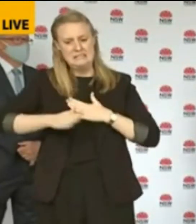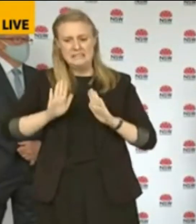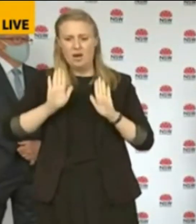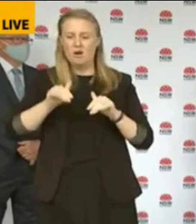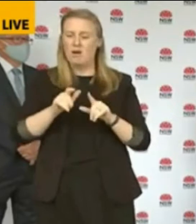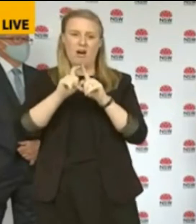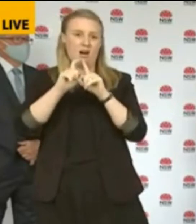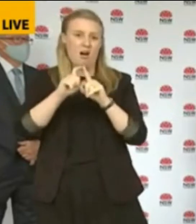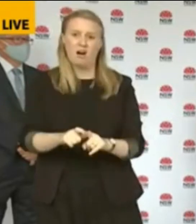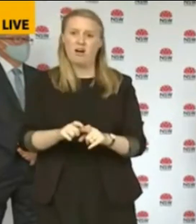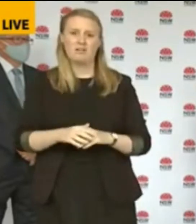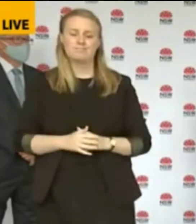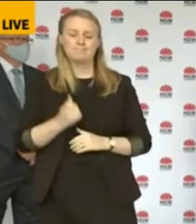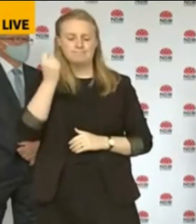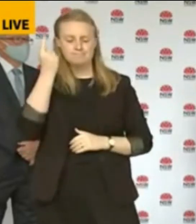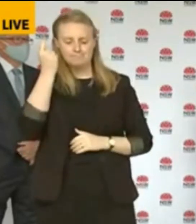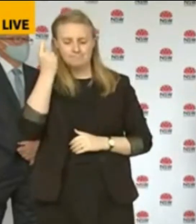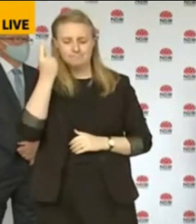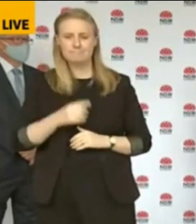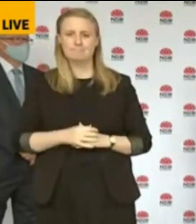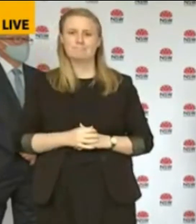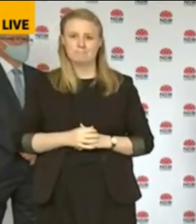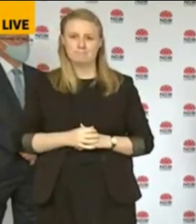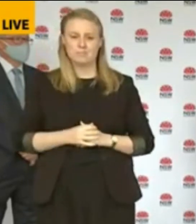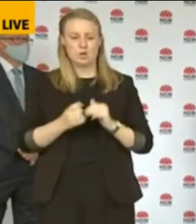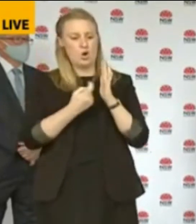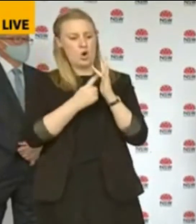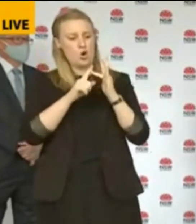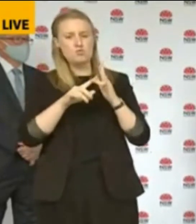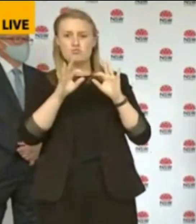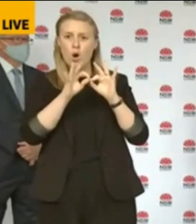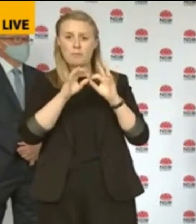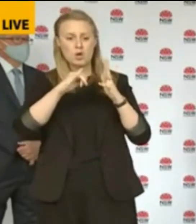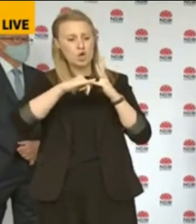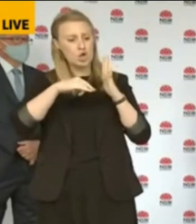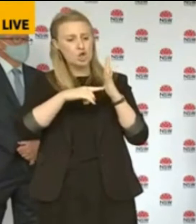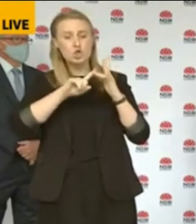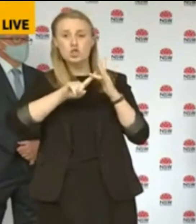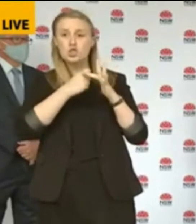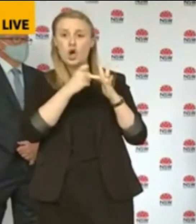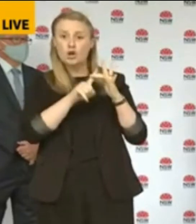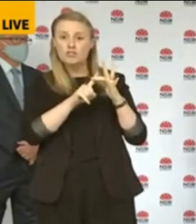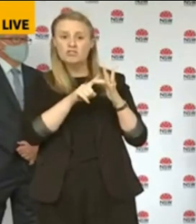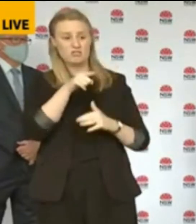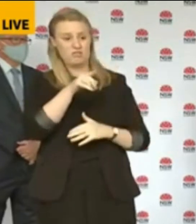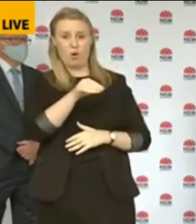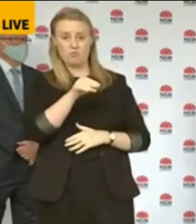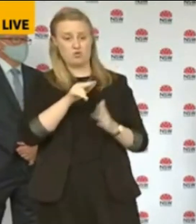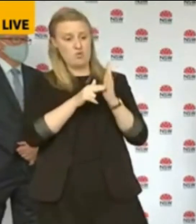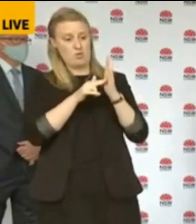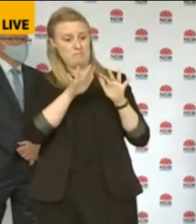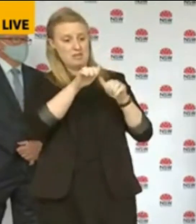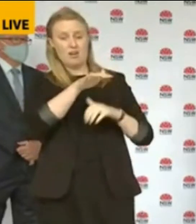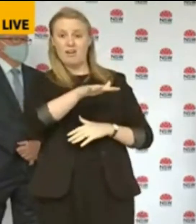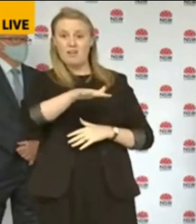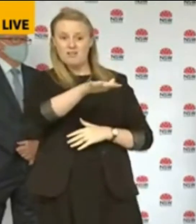Stokes, the representation that Rob's doing on behalf of the beaches, especially on behalf of businesses that are really hurting, can I